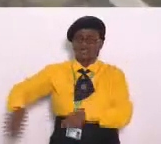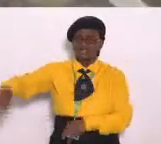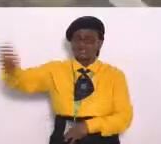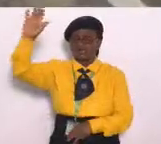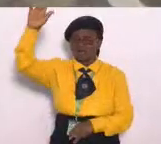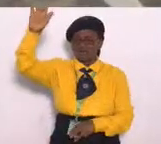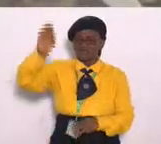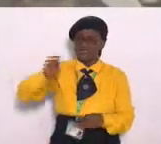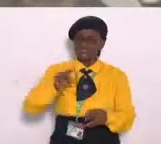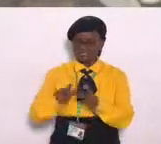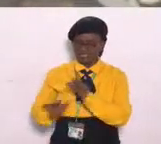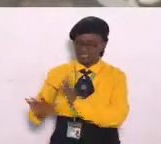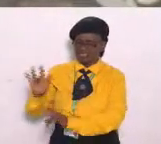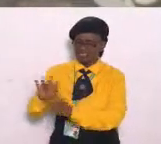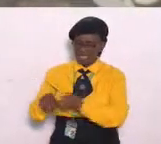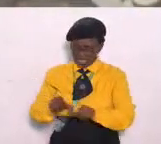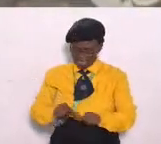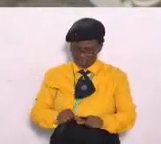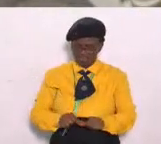Your mercy